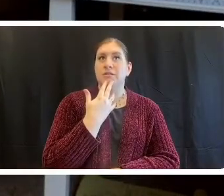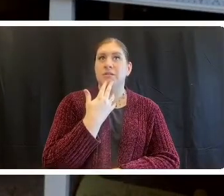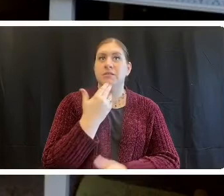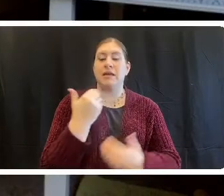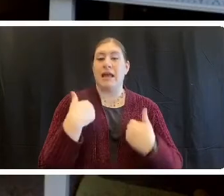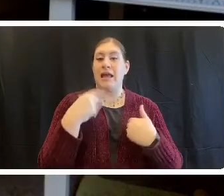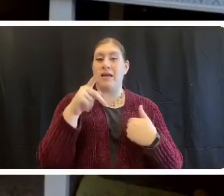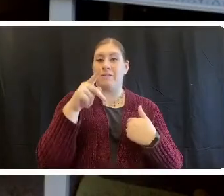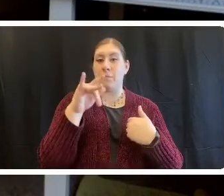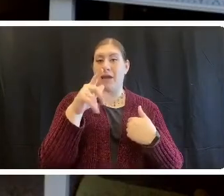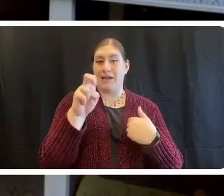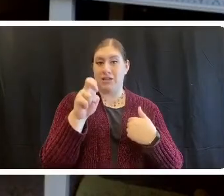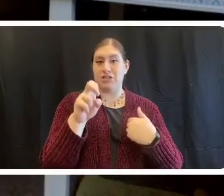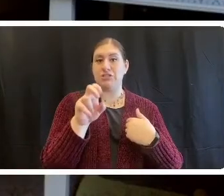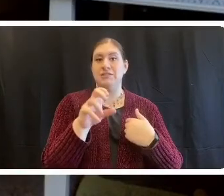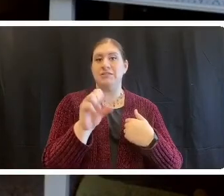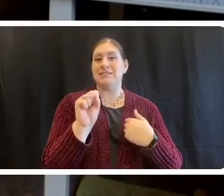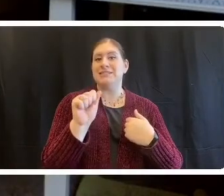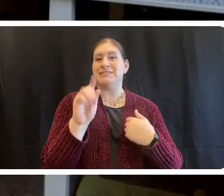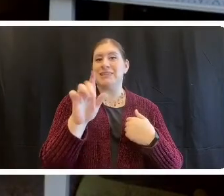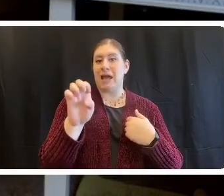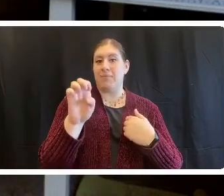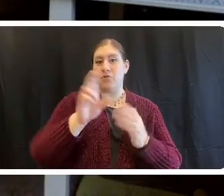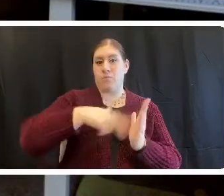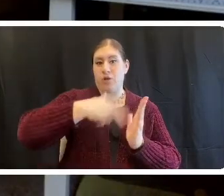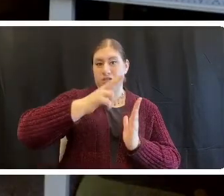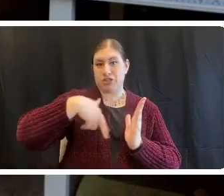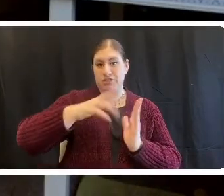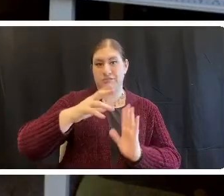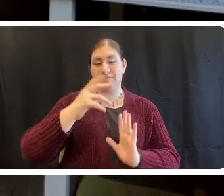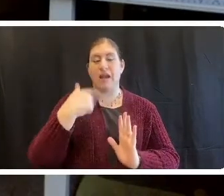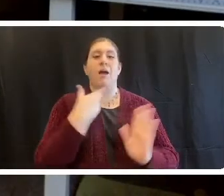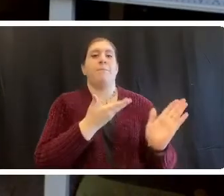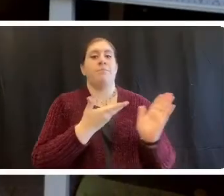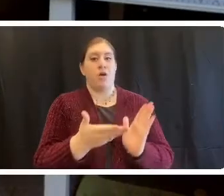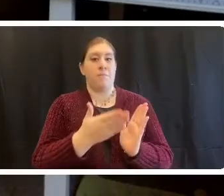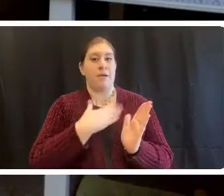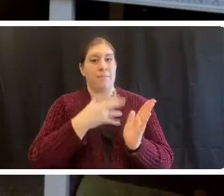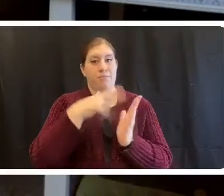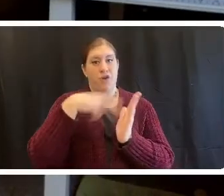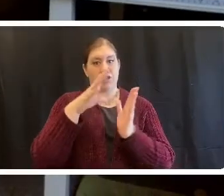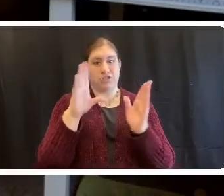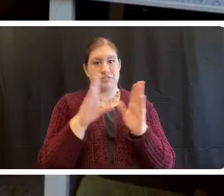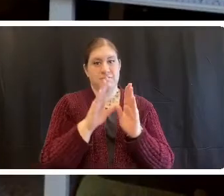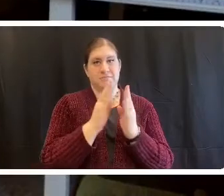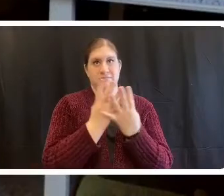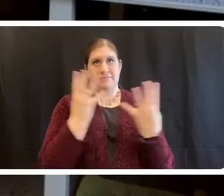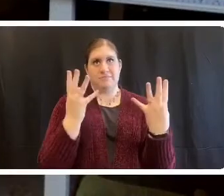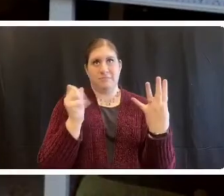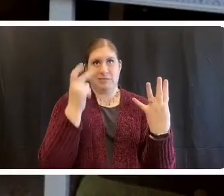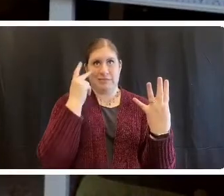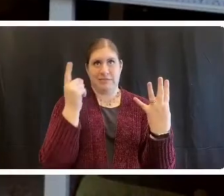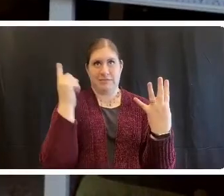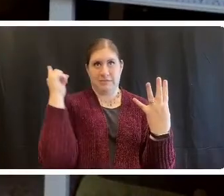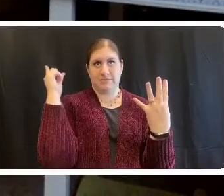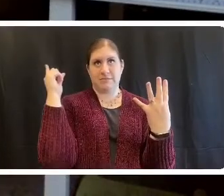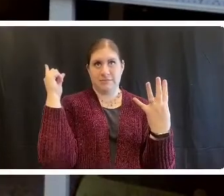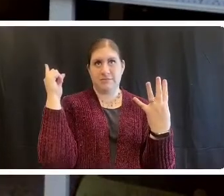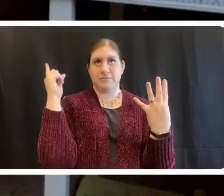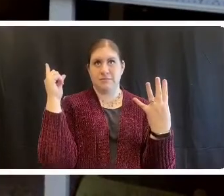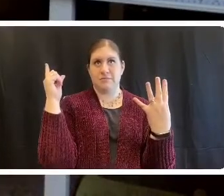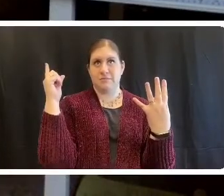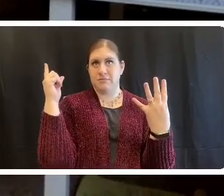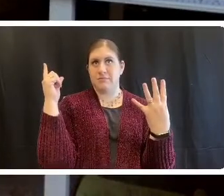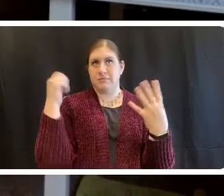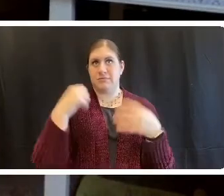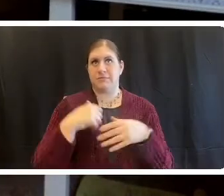have a package of sable brushes. Now I brought my brush set here. Let's